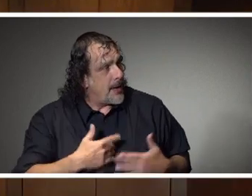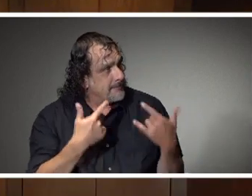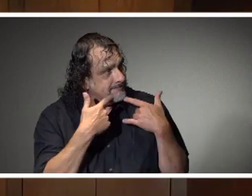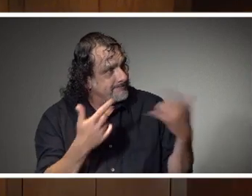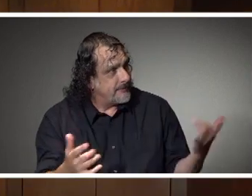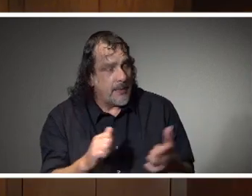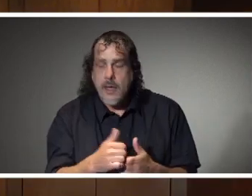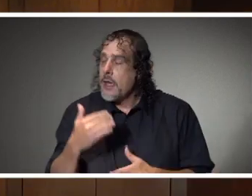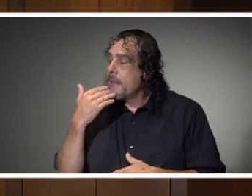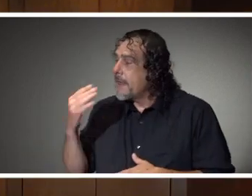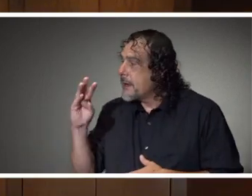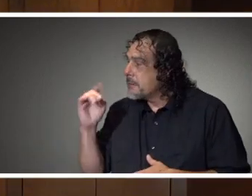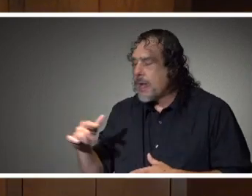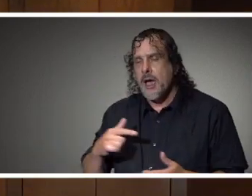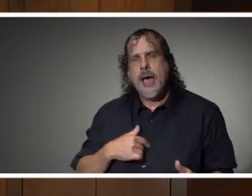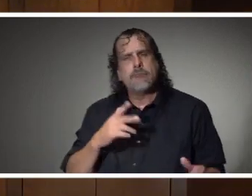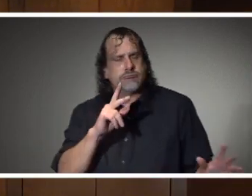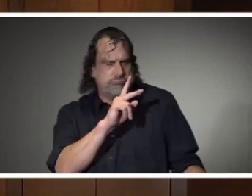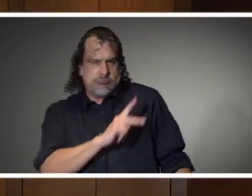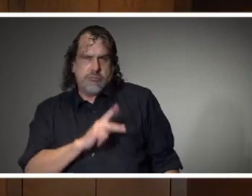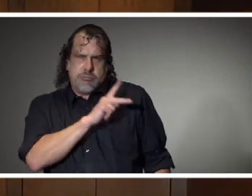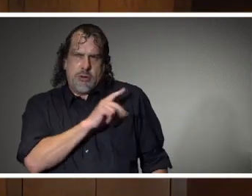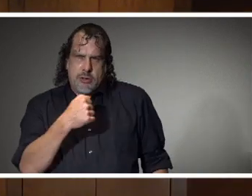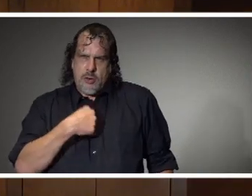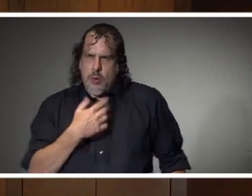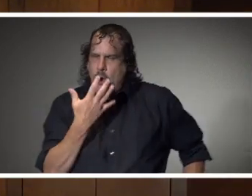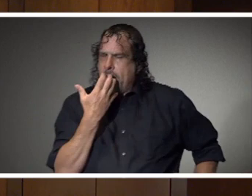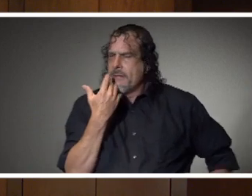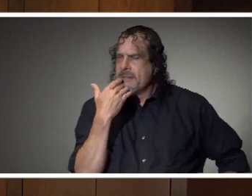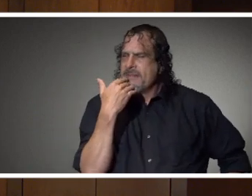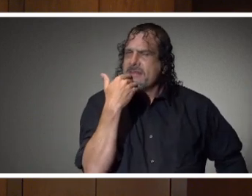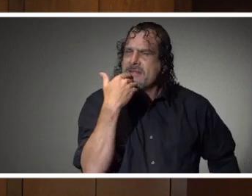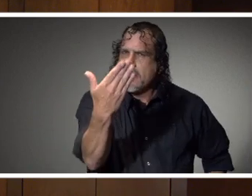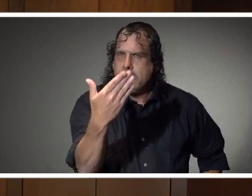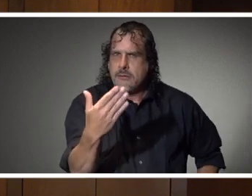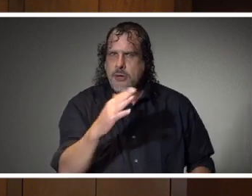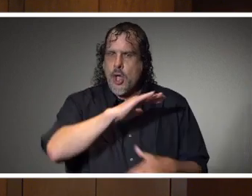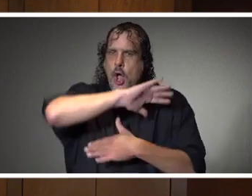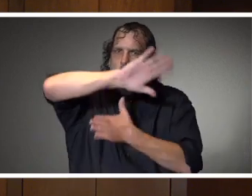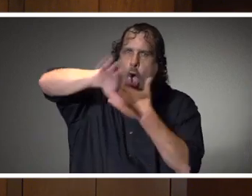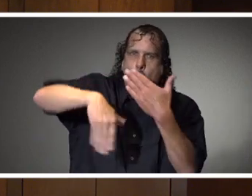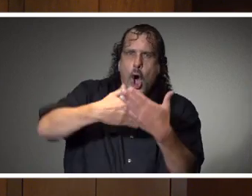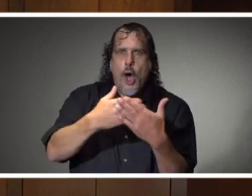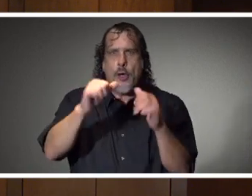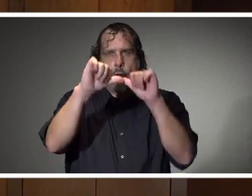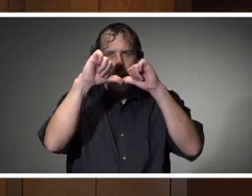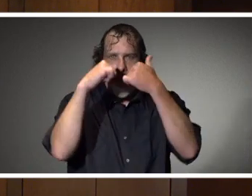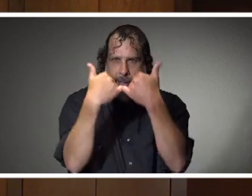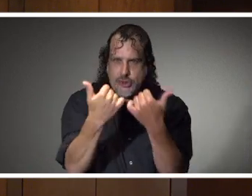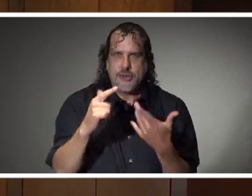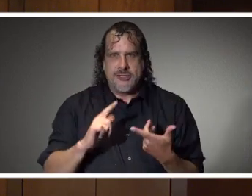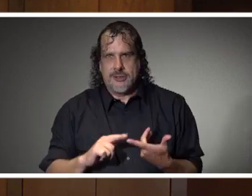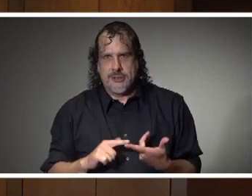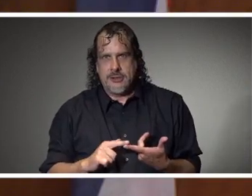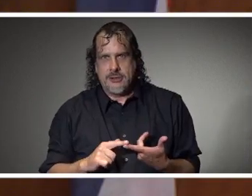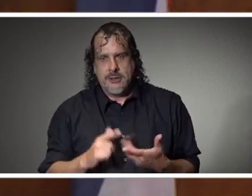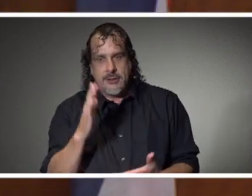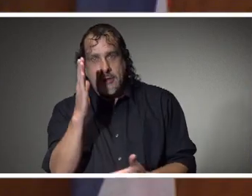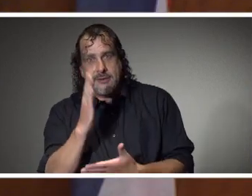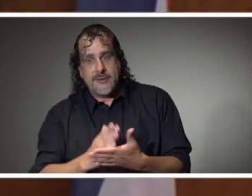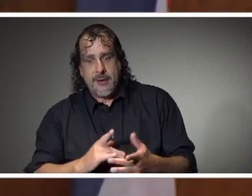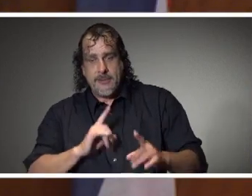Mac, and I want to personally thank all of the agencies, some of whom